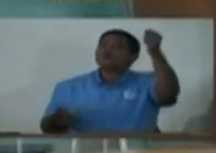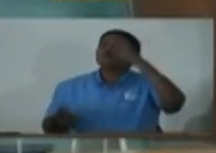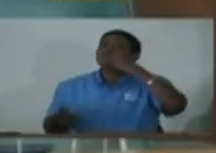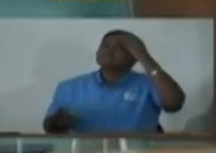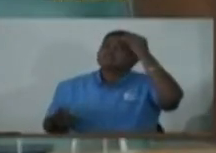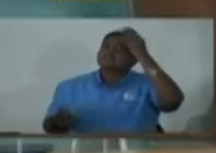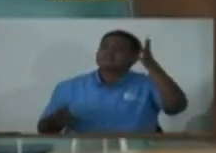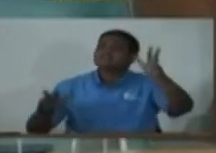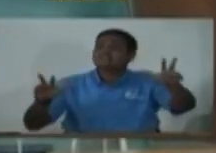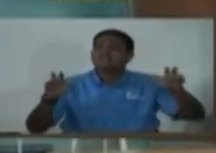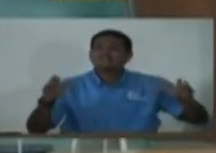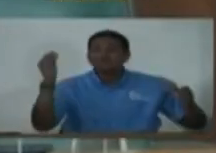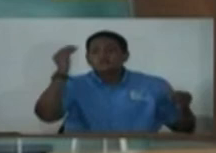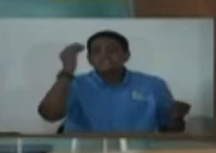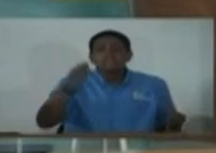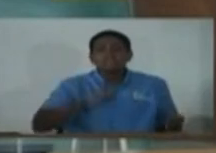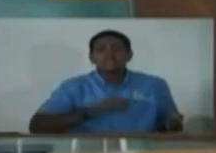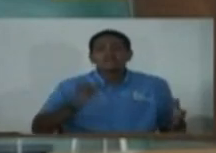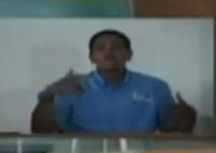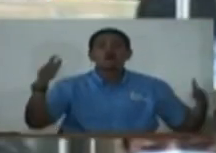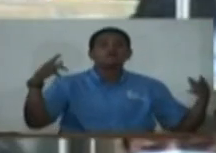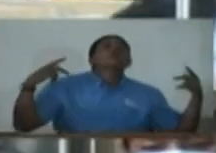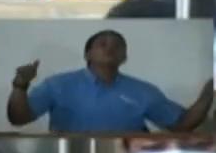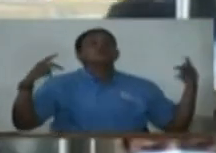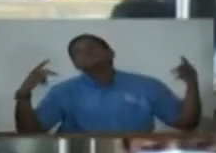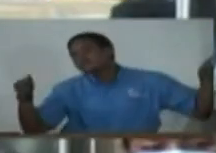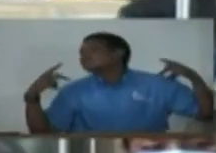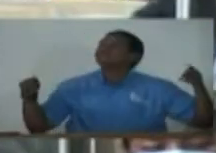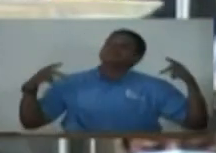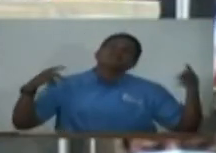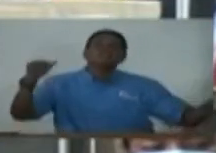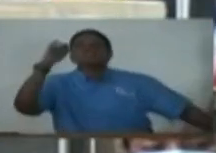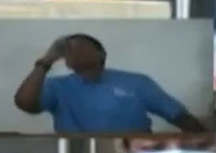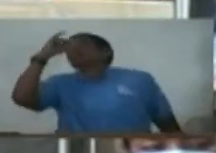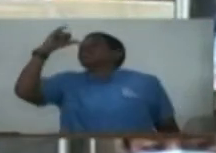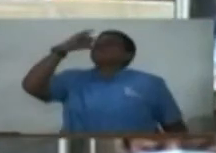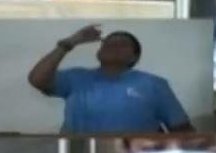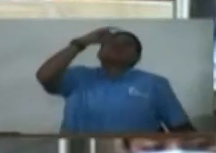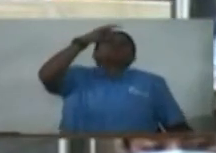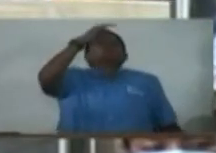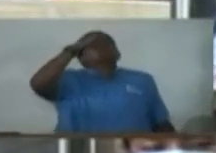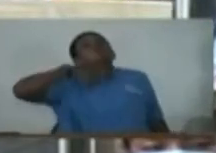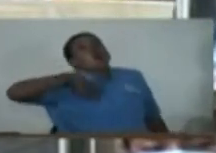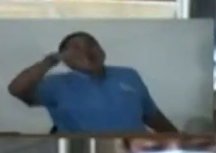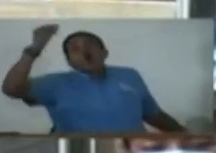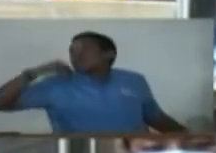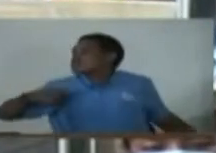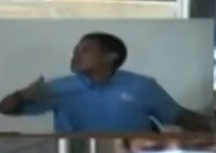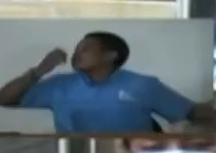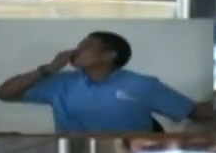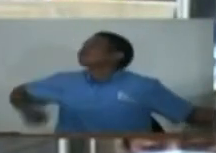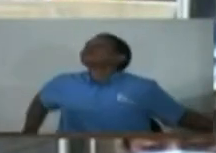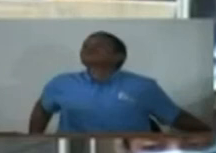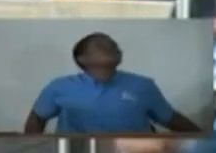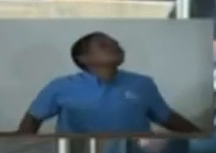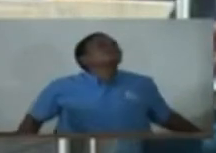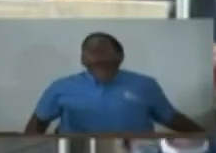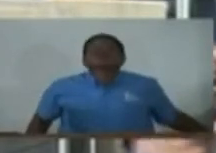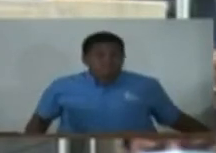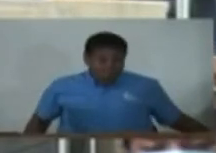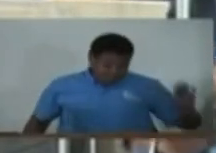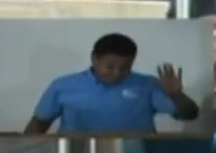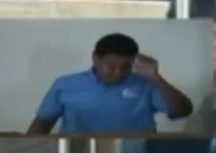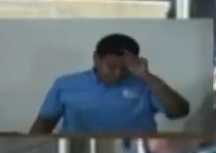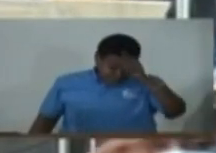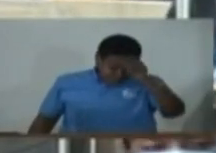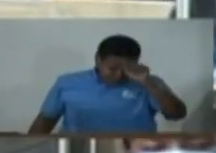say, I just want to go party. I just want to go about my business and don't wear a mask. But you may